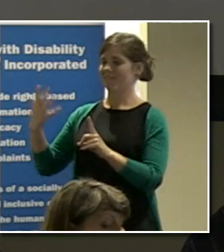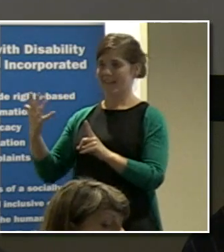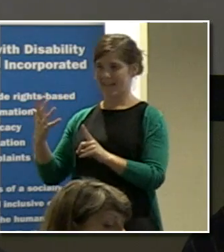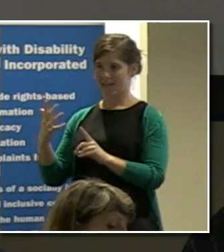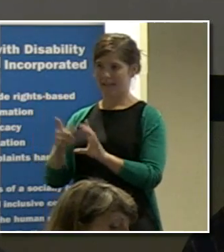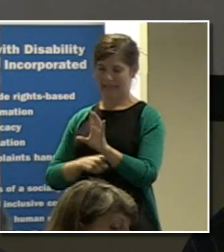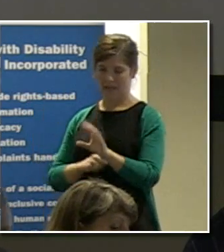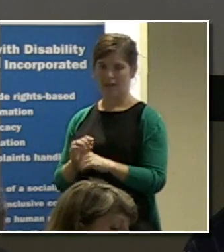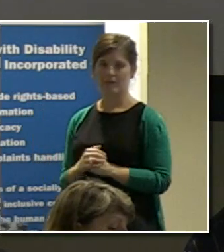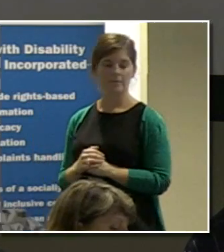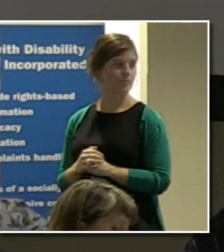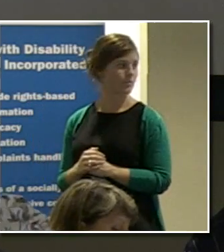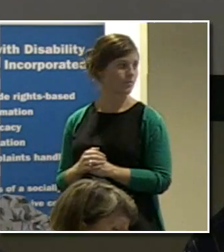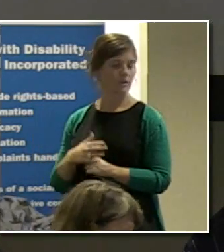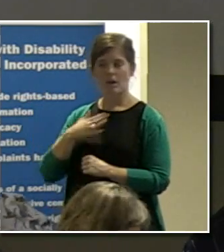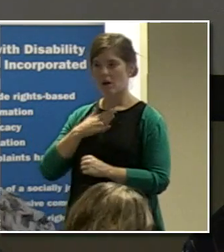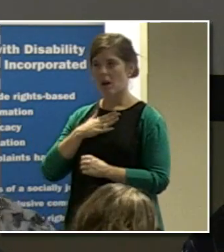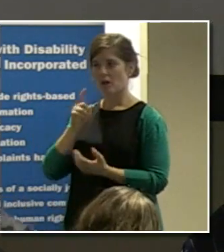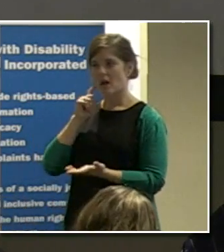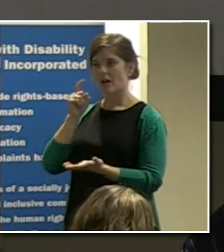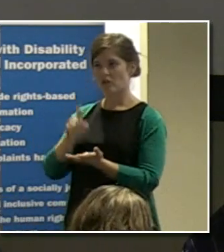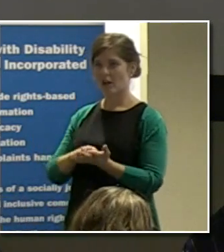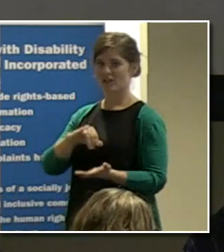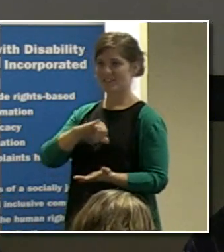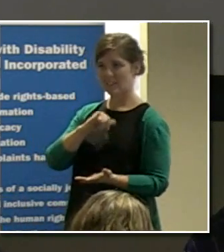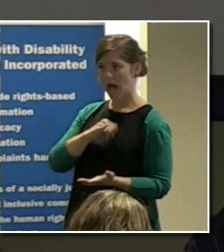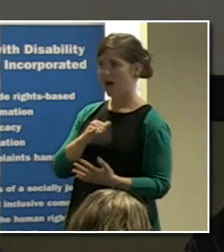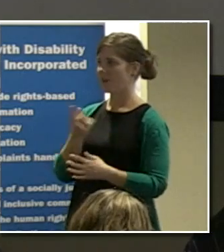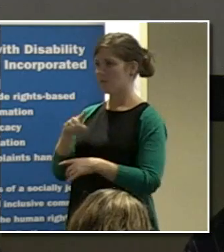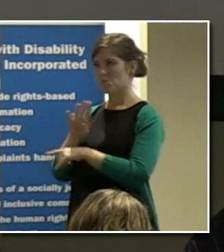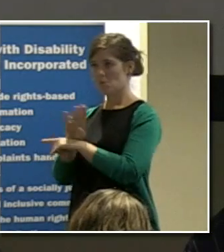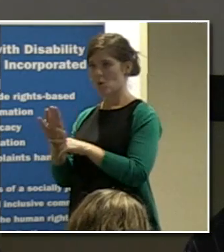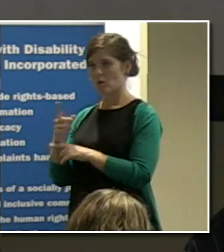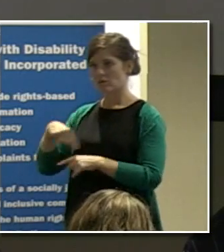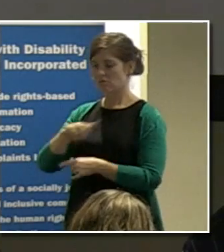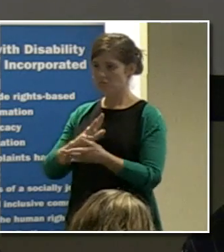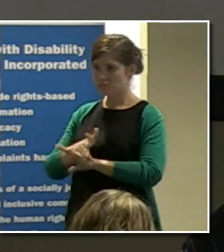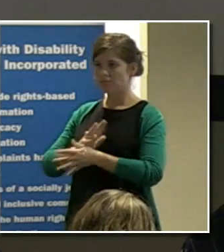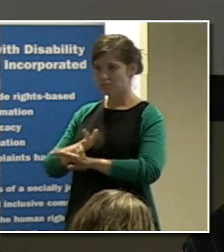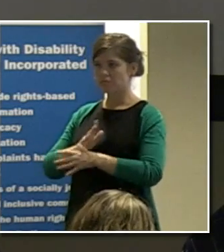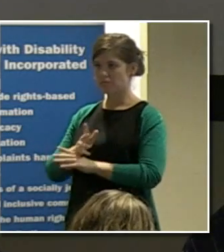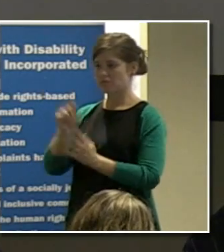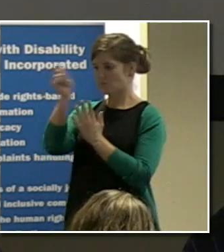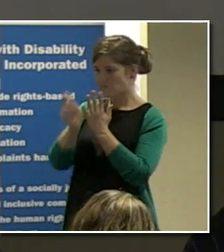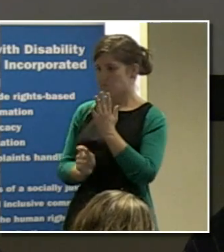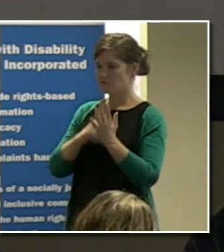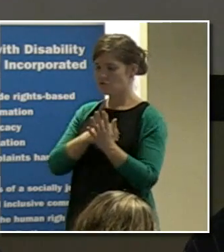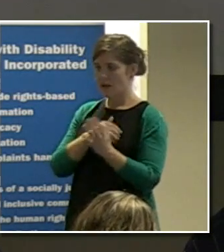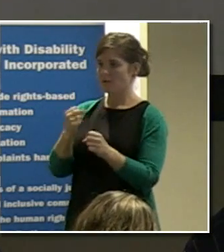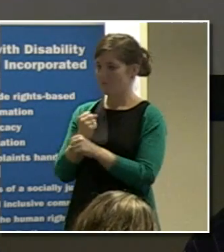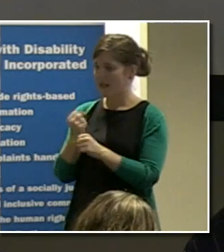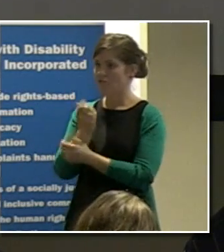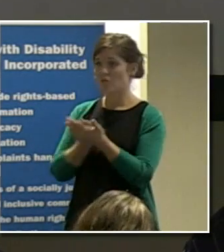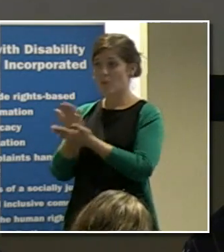2014-15. In doing so, I want to acknowledge the directors and staff who worked to draft and compile the reports. This is,